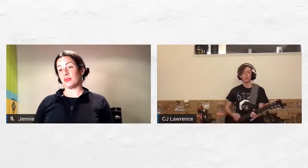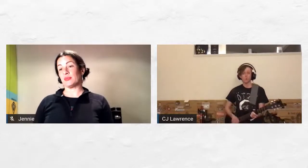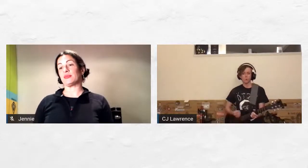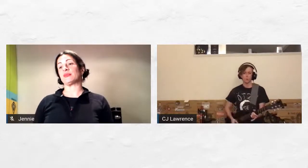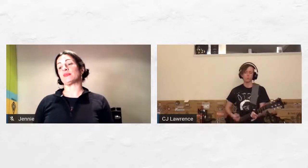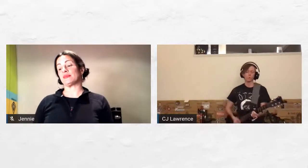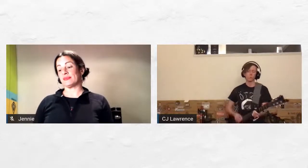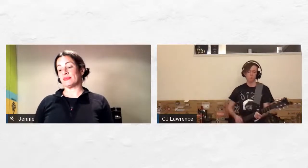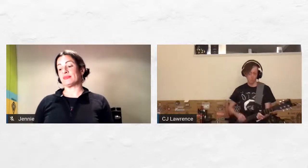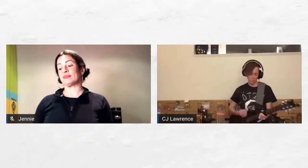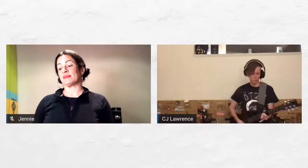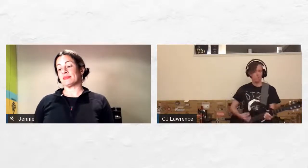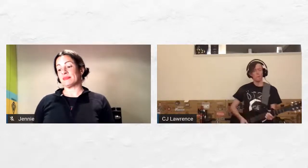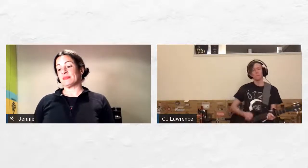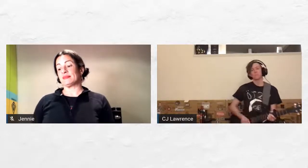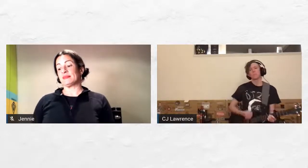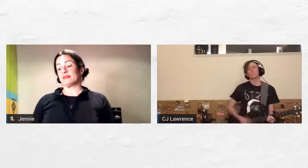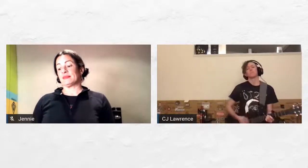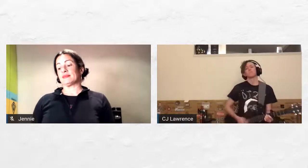down.